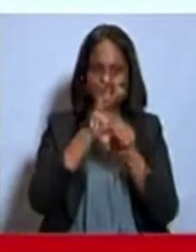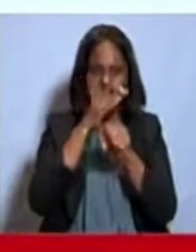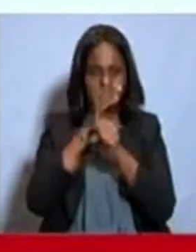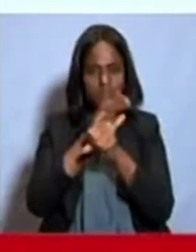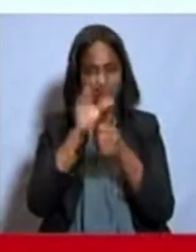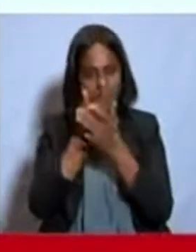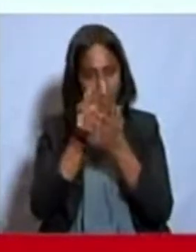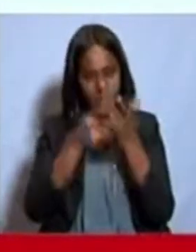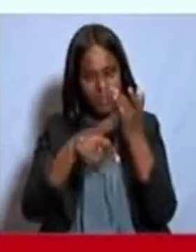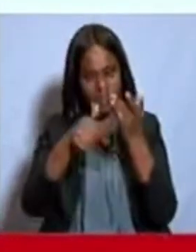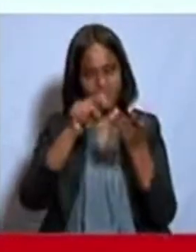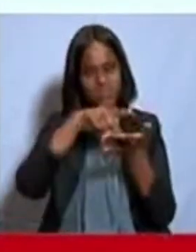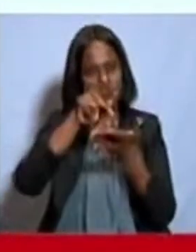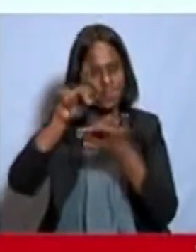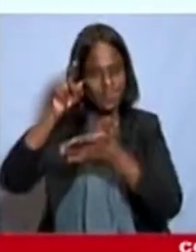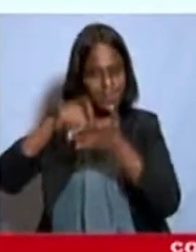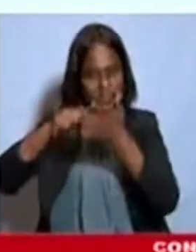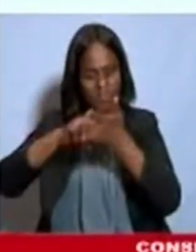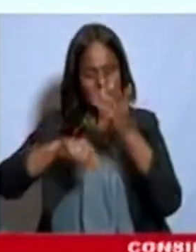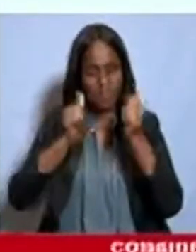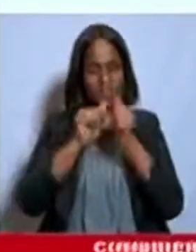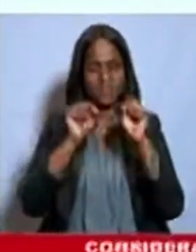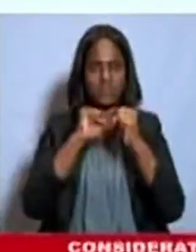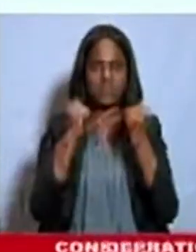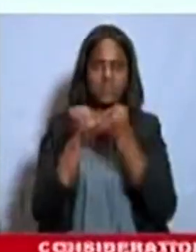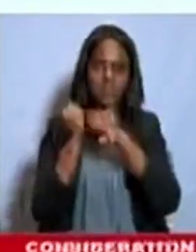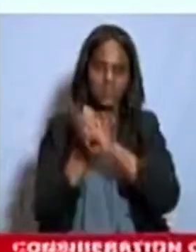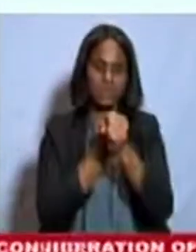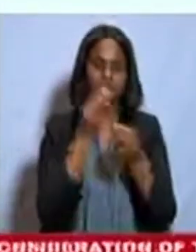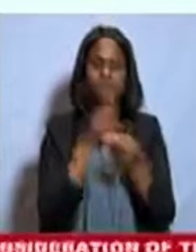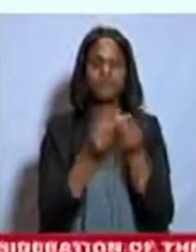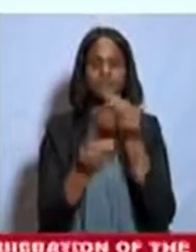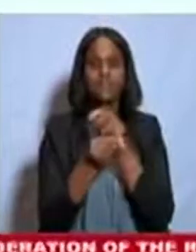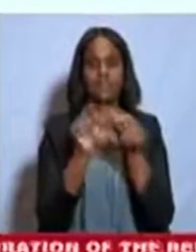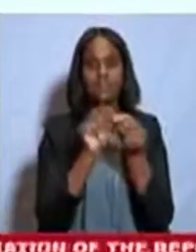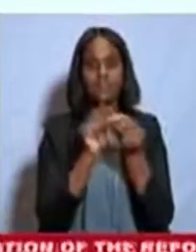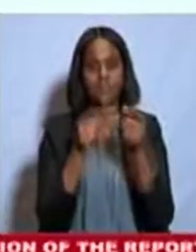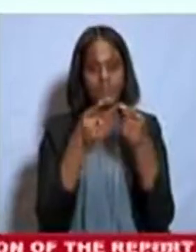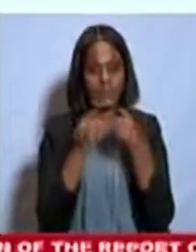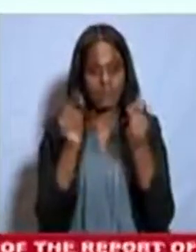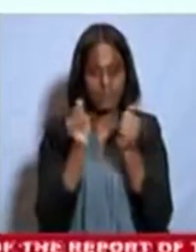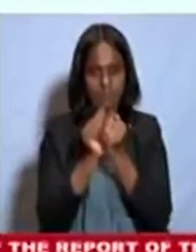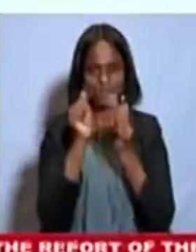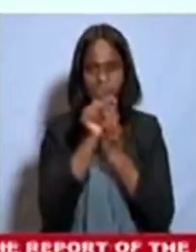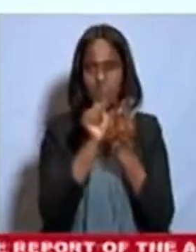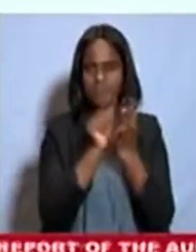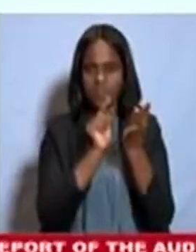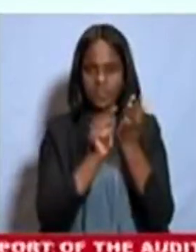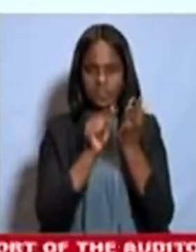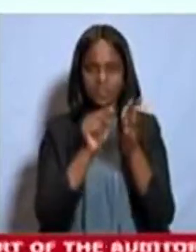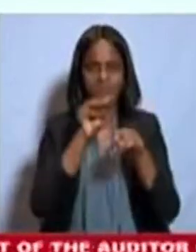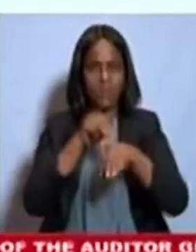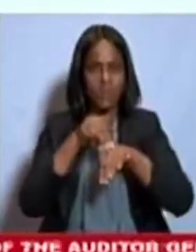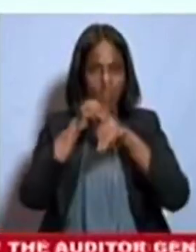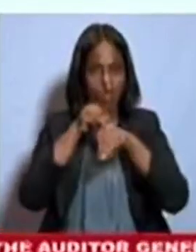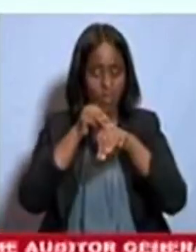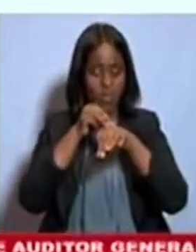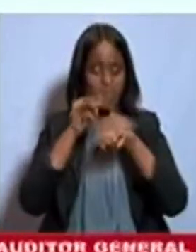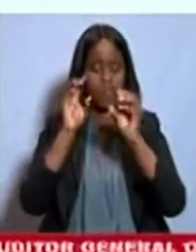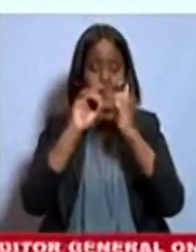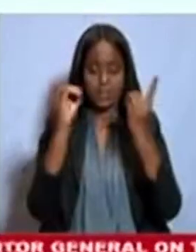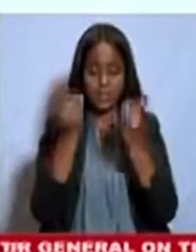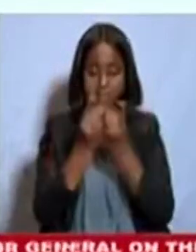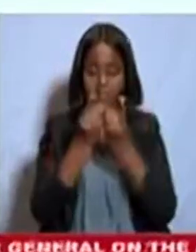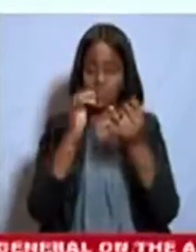obligation to pay taxes and social security contributions. Contrary to the Act, Mongu District Social Welfare